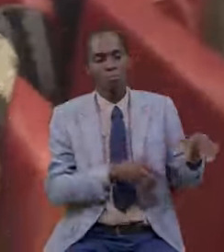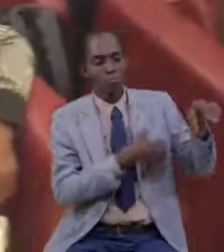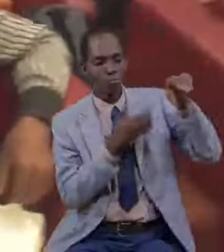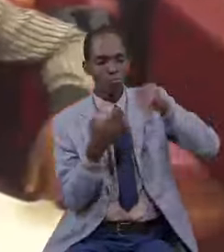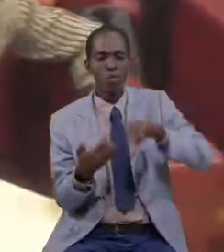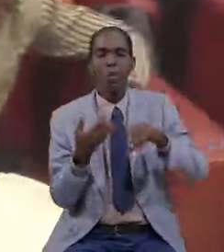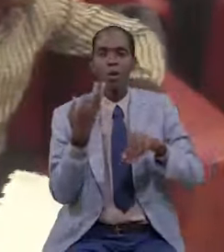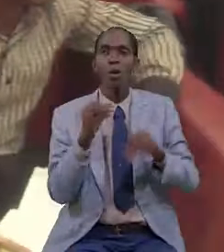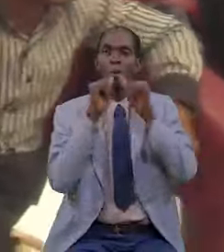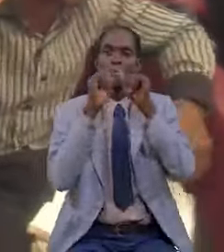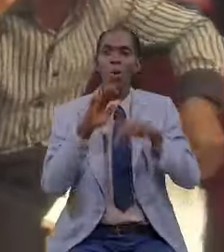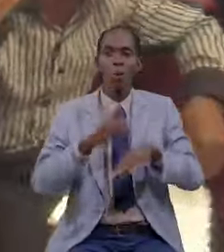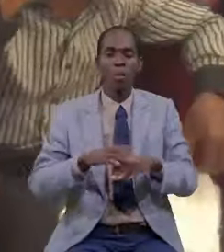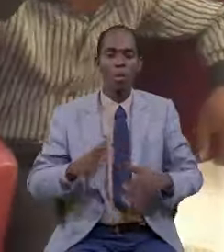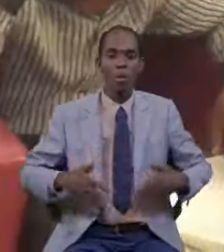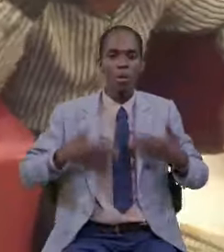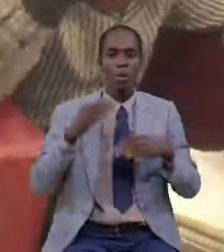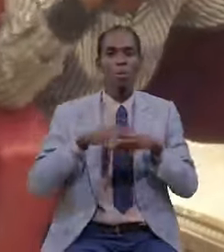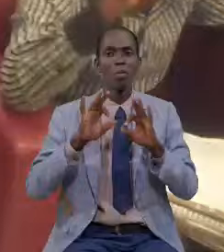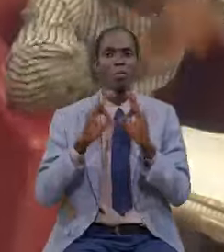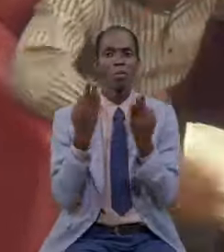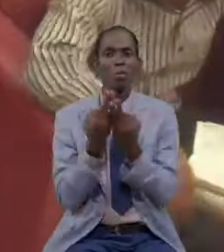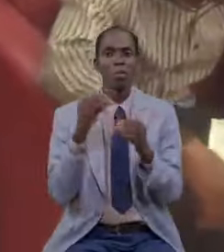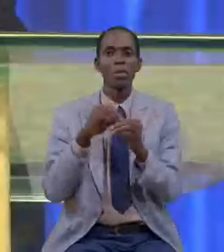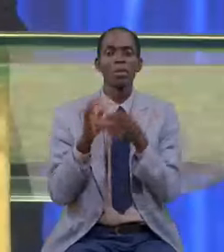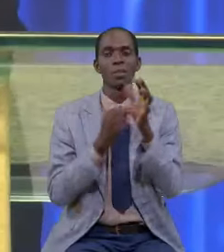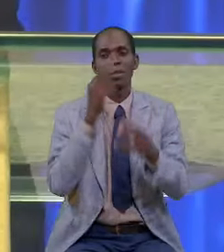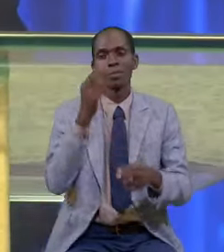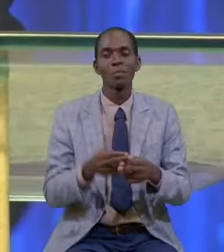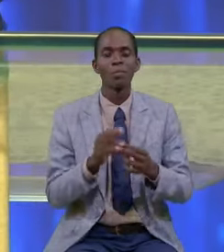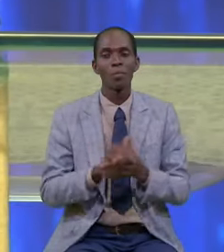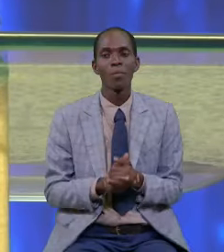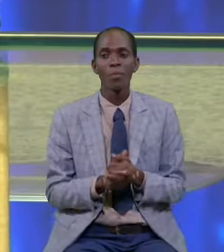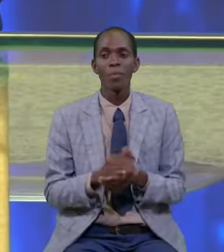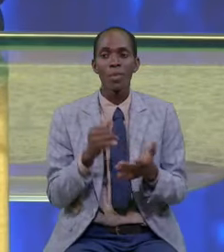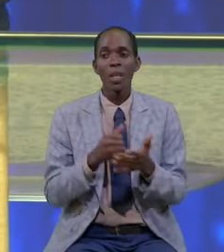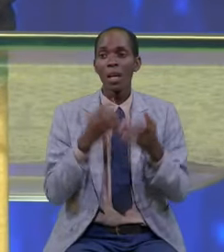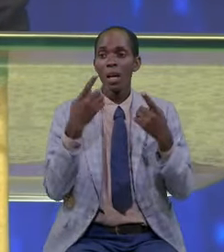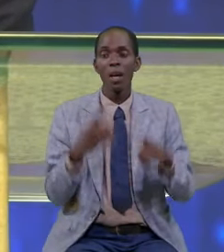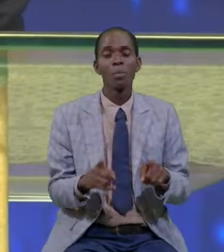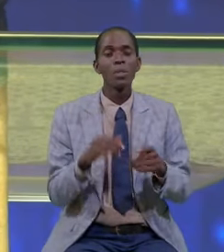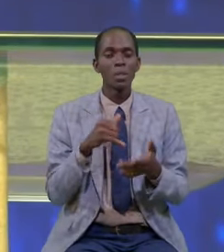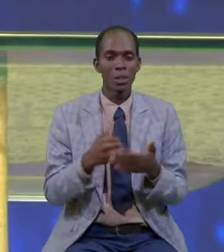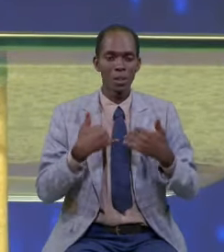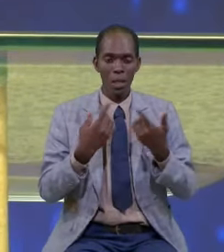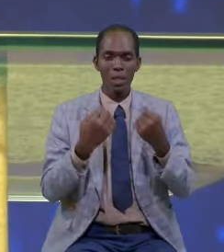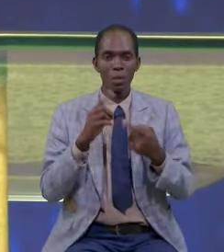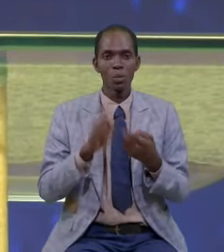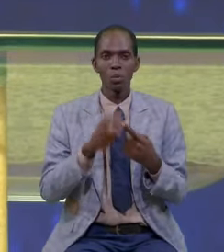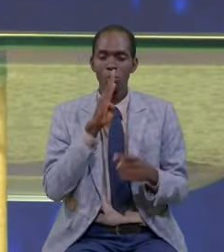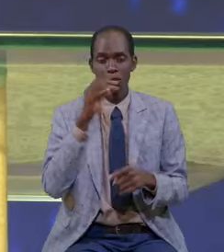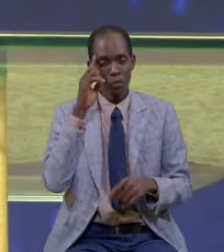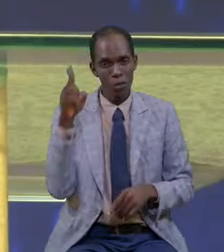and every family in Jesus' name. It came to pass. It has come to pass tonight. In